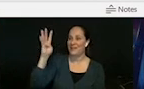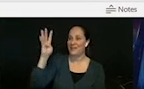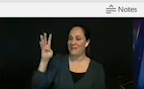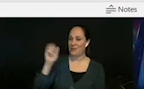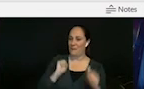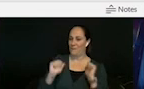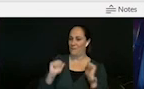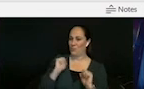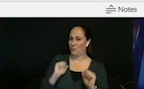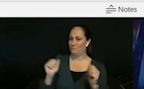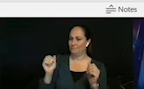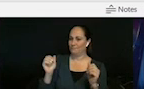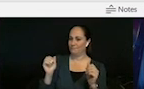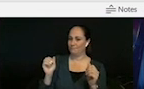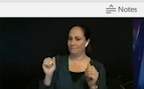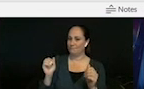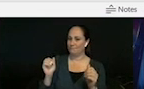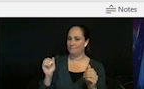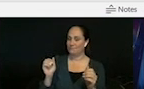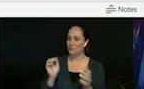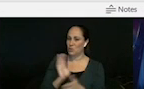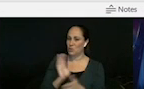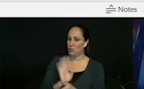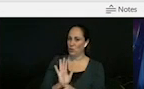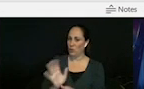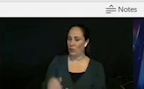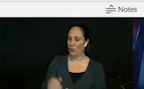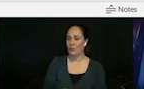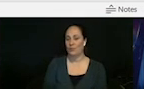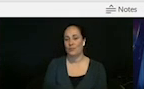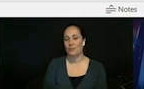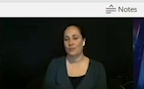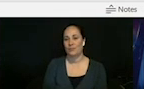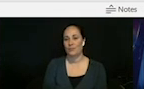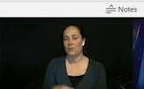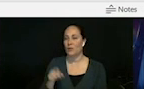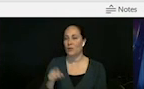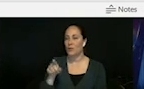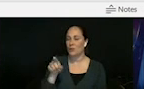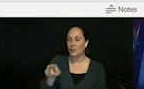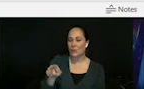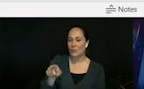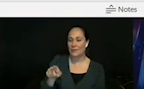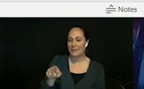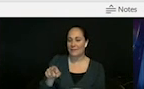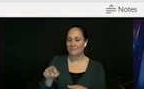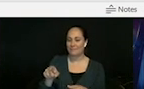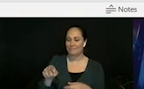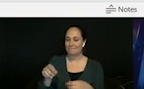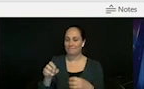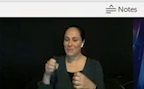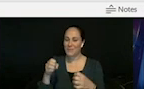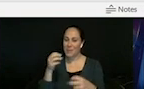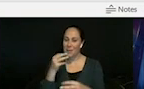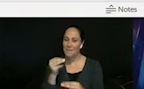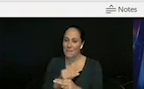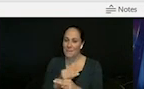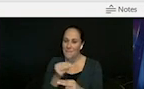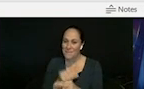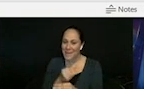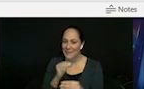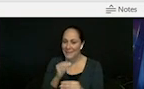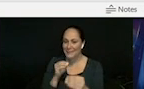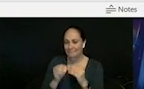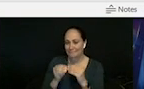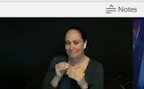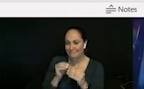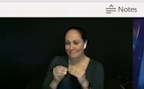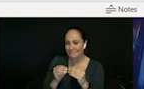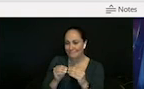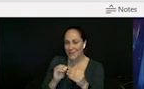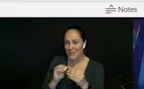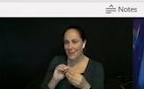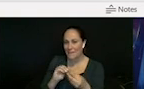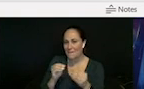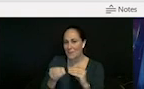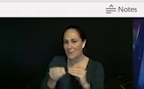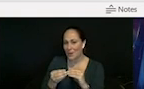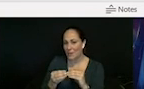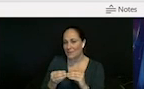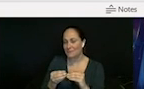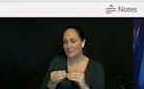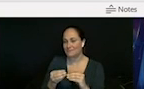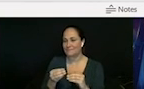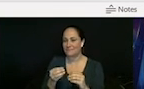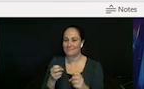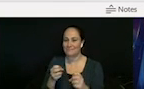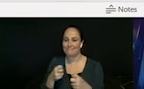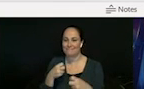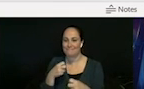people who can do the equations, and then the people who actually like the arts and crafts of cutting up the coils in the PVC pipe, which I